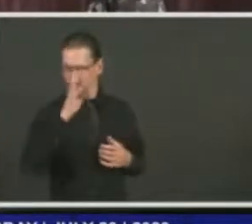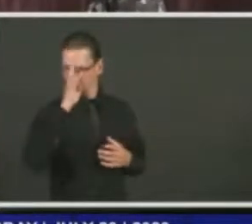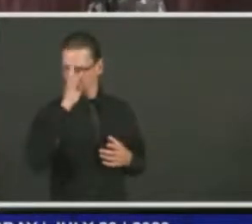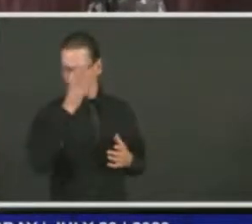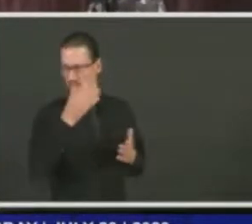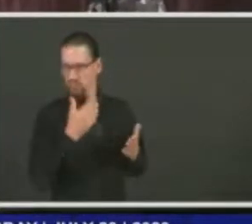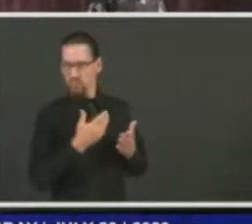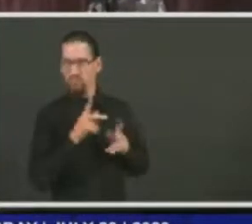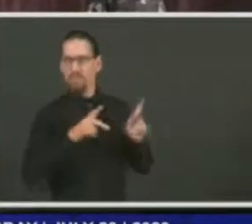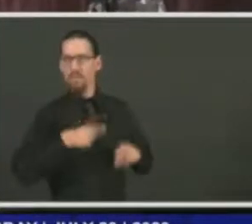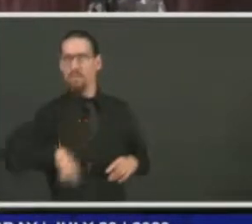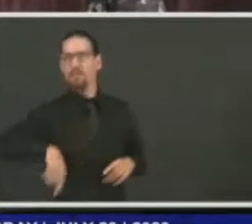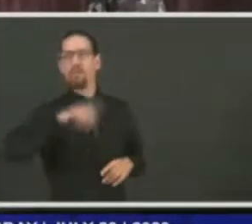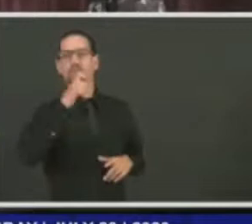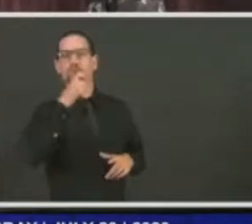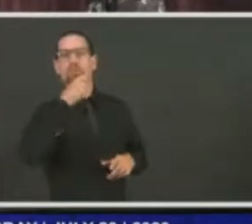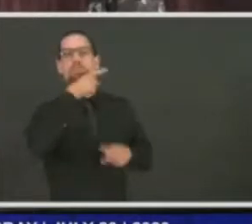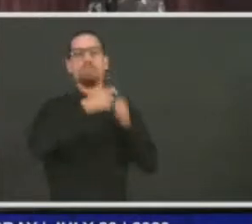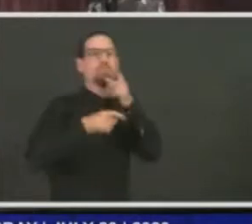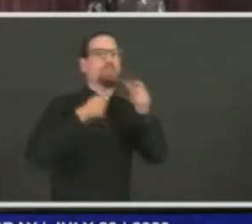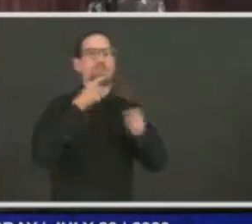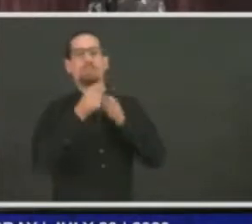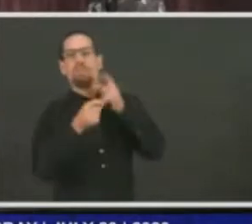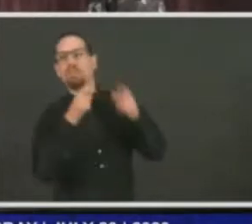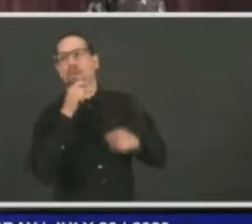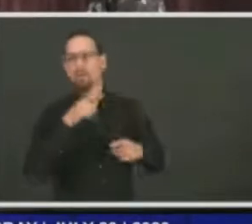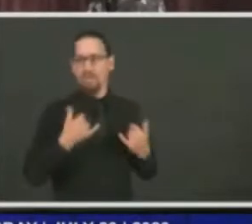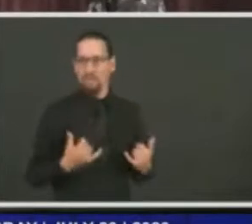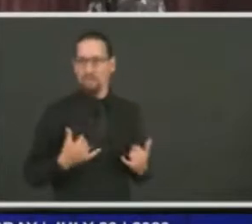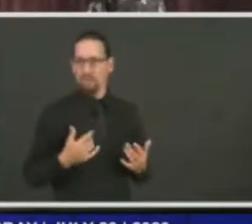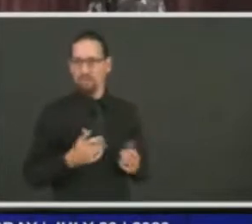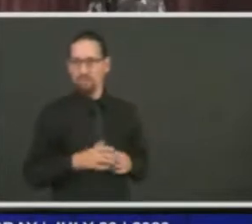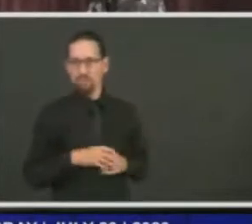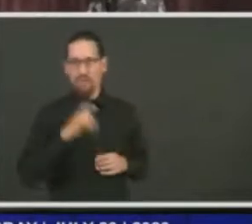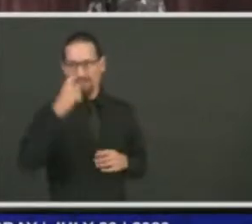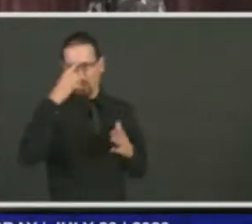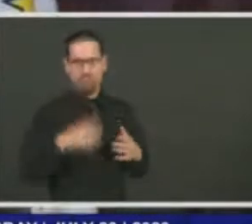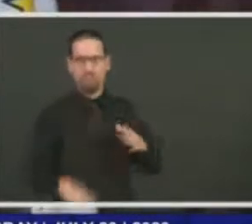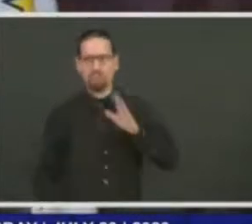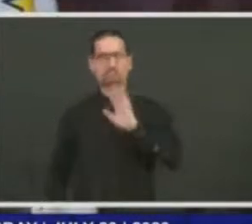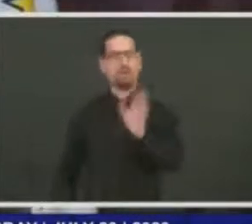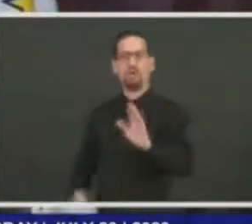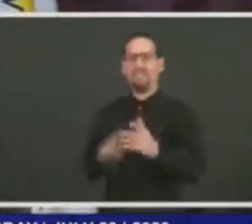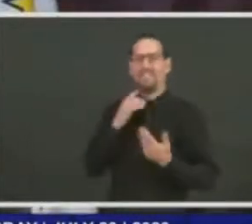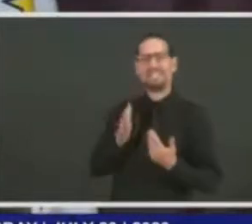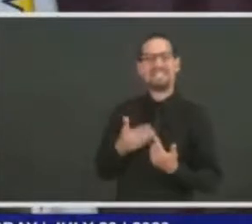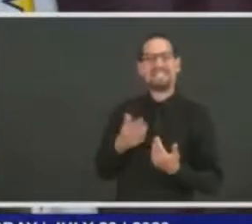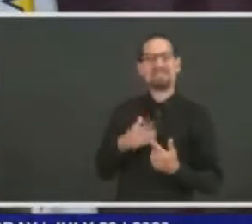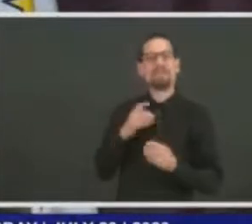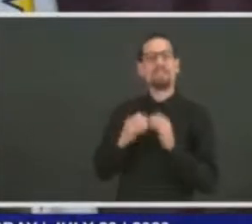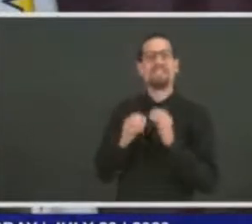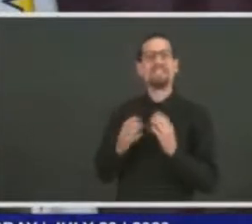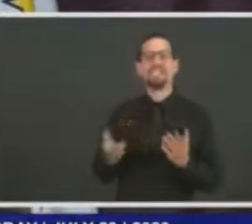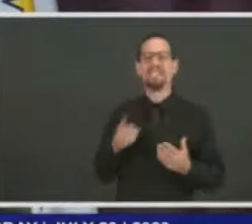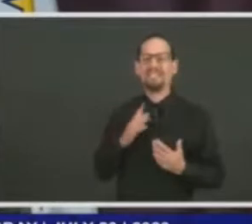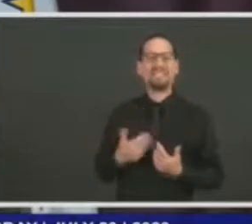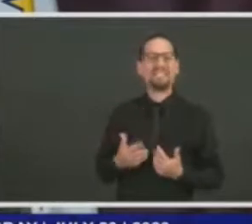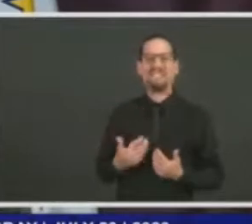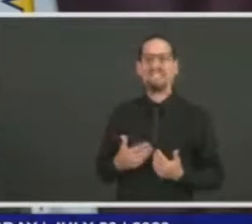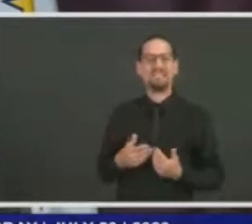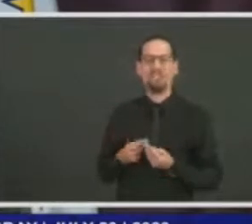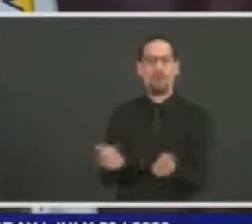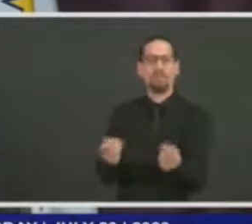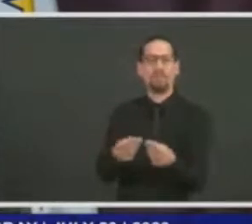out, neighbors telling on neighbors. But it's very easy to fix it. Comply. Put up your plexiglass. Shut down your bar. You could fix it in a